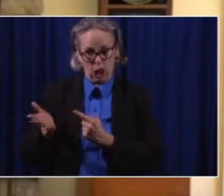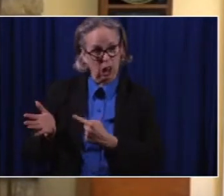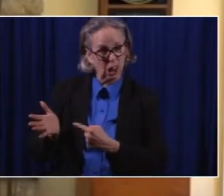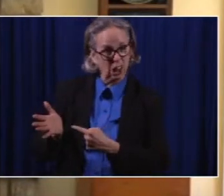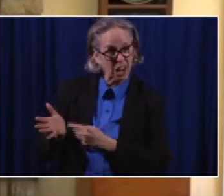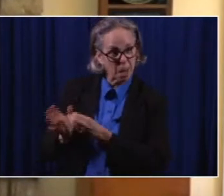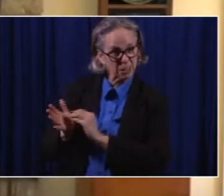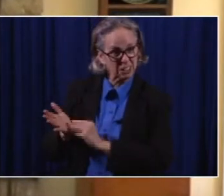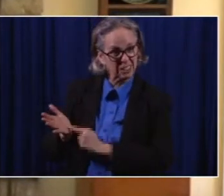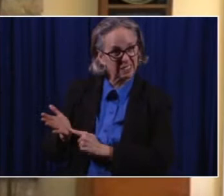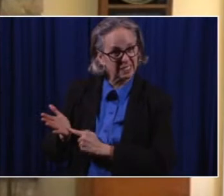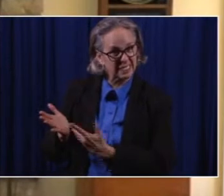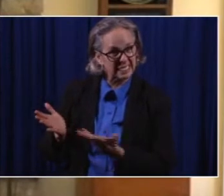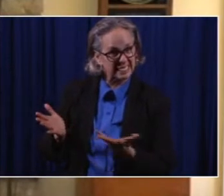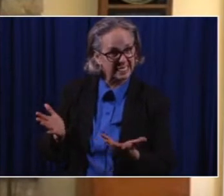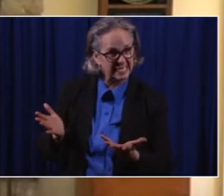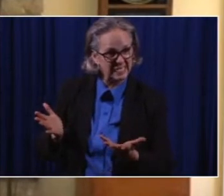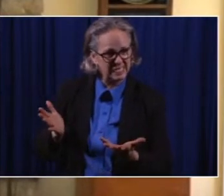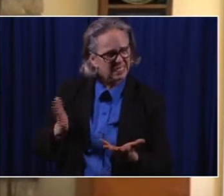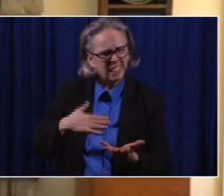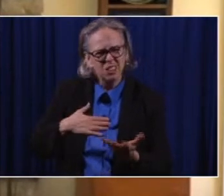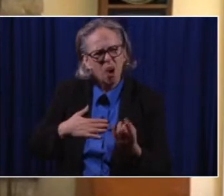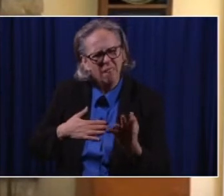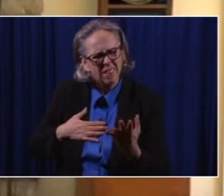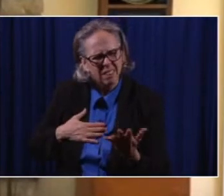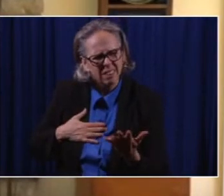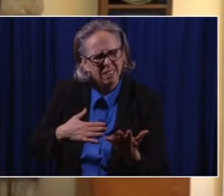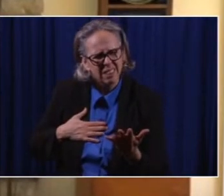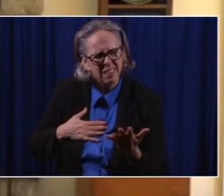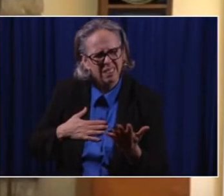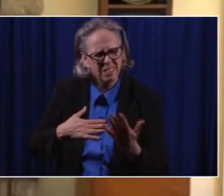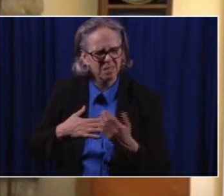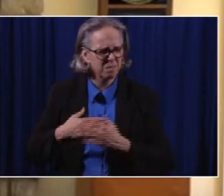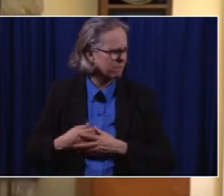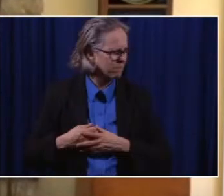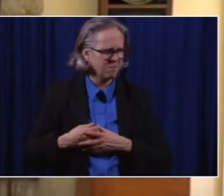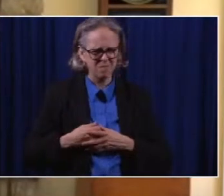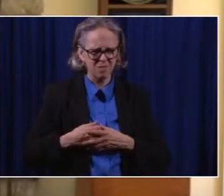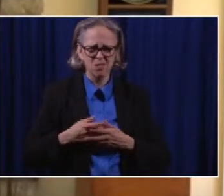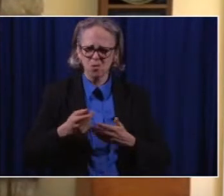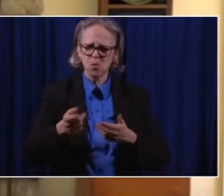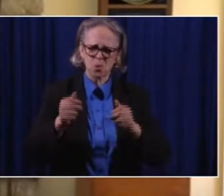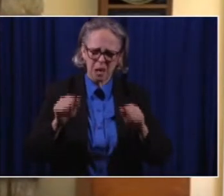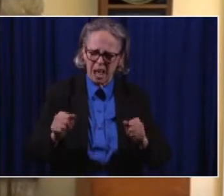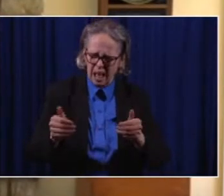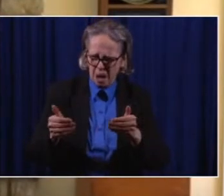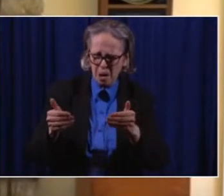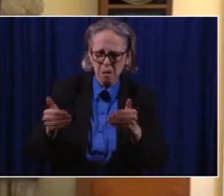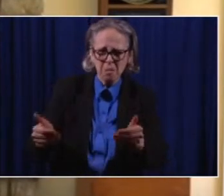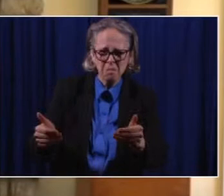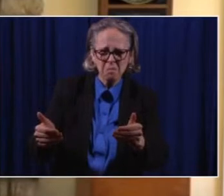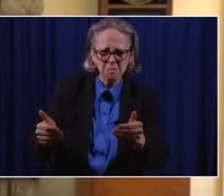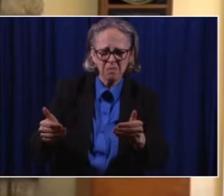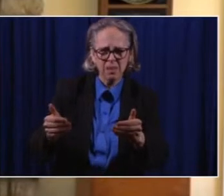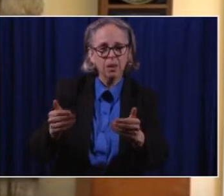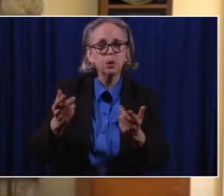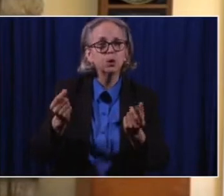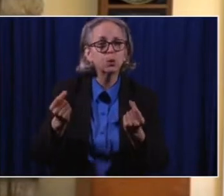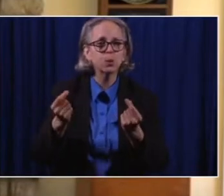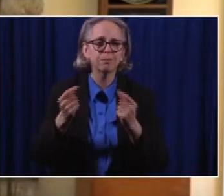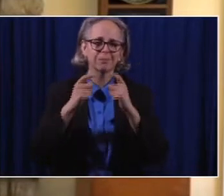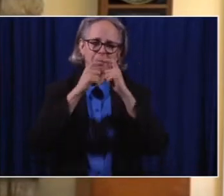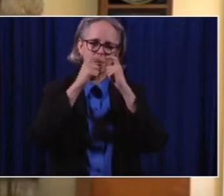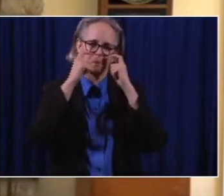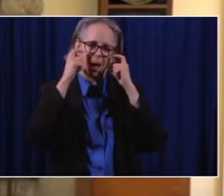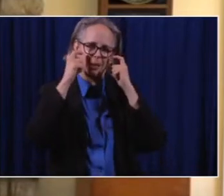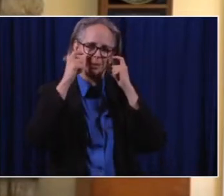heart. And so telling people, you can do it, but wear a mask, stay at the table just like you would at